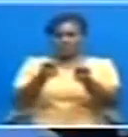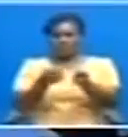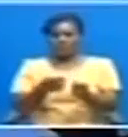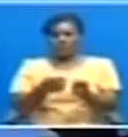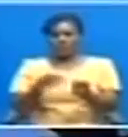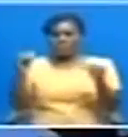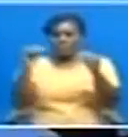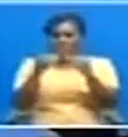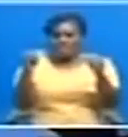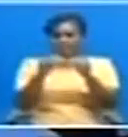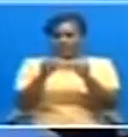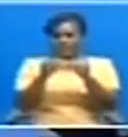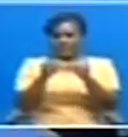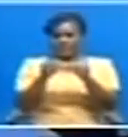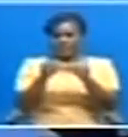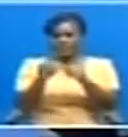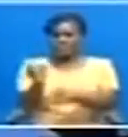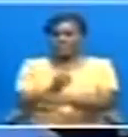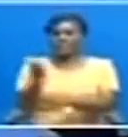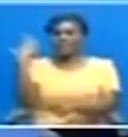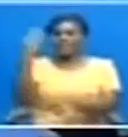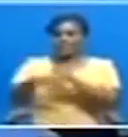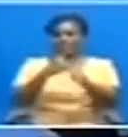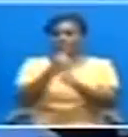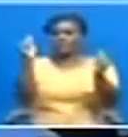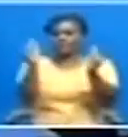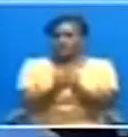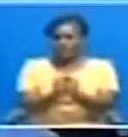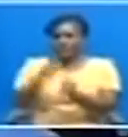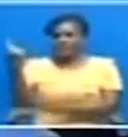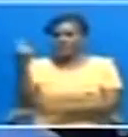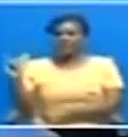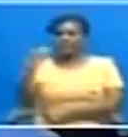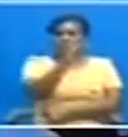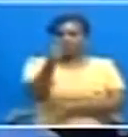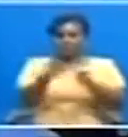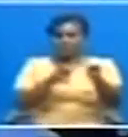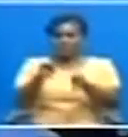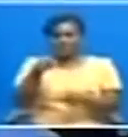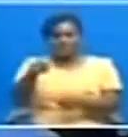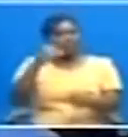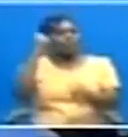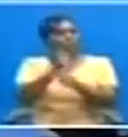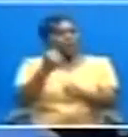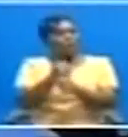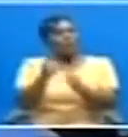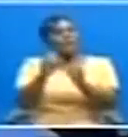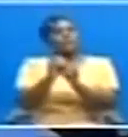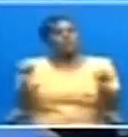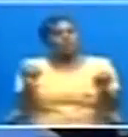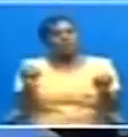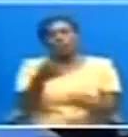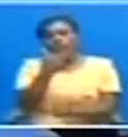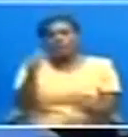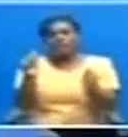of board meetings held over the last 10 years. The committee says Kenya Airways management has been uncooperative as far as presenting the minutes